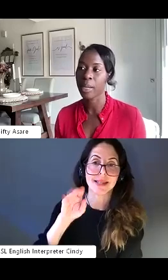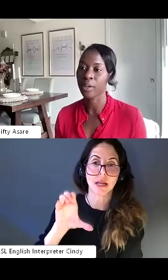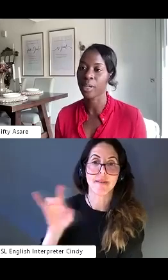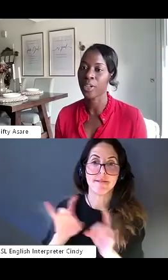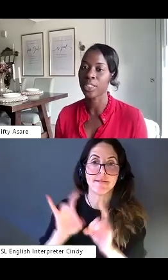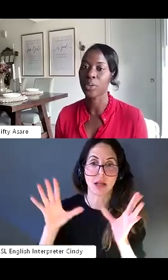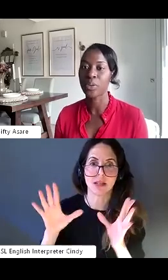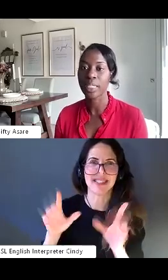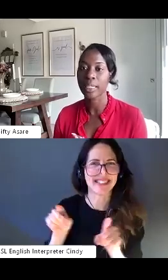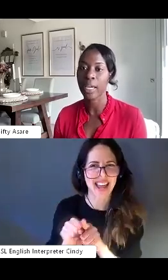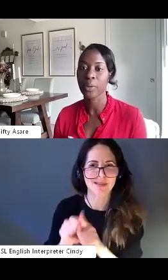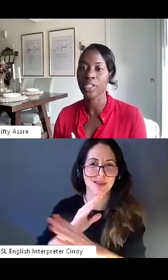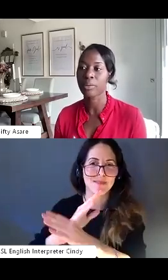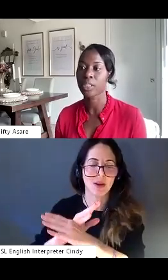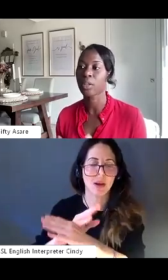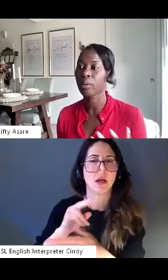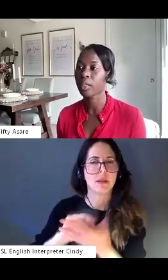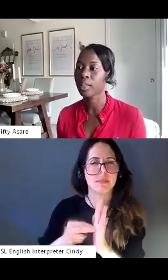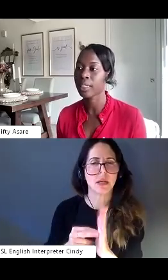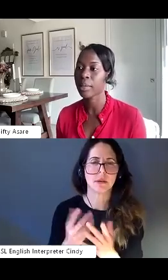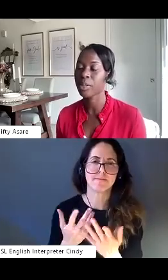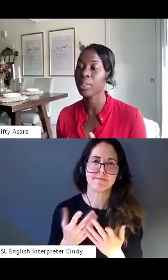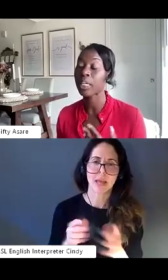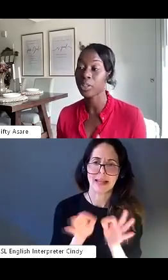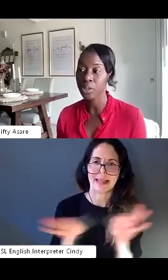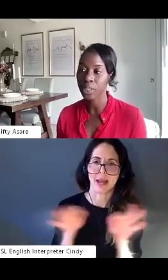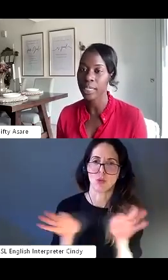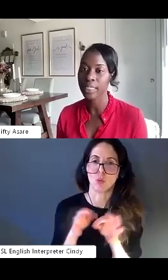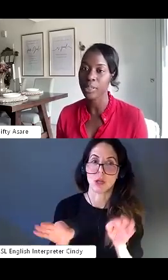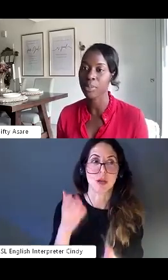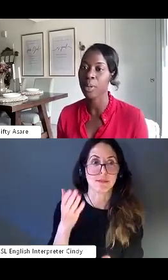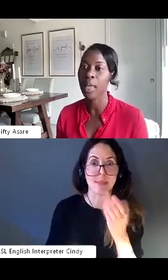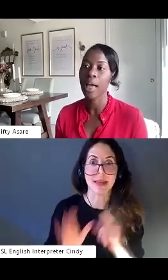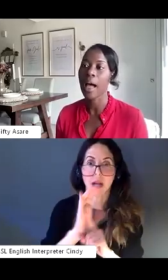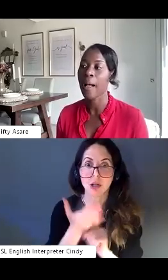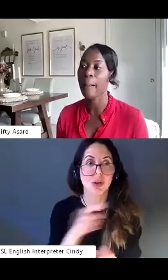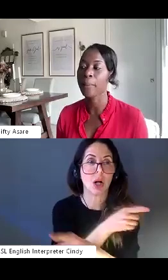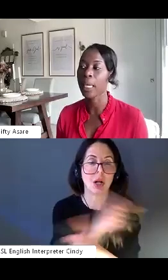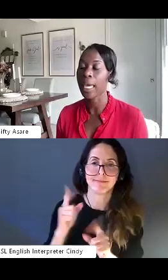of a barrier. And so using language that was colloquially acceptable and culturally acceptable